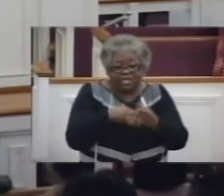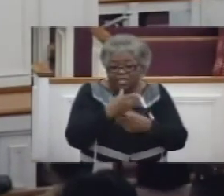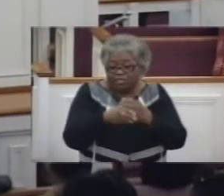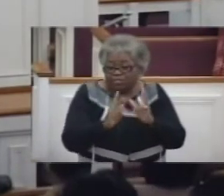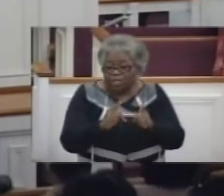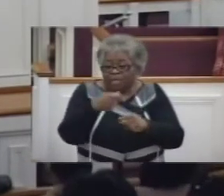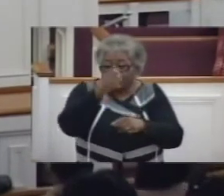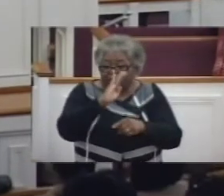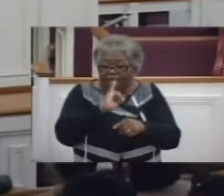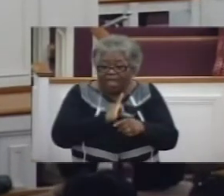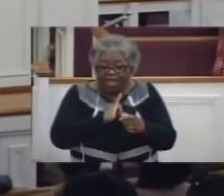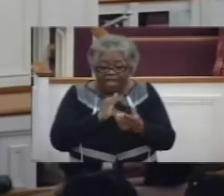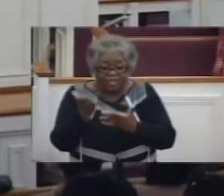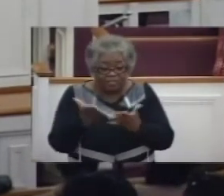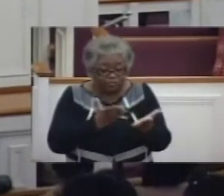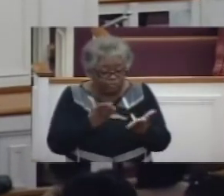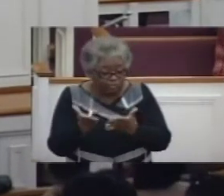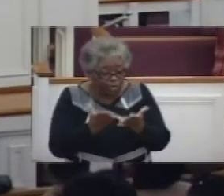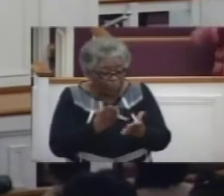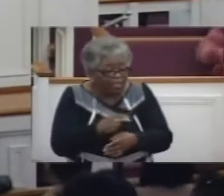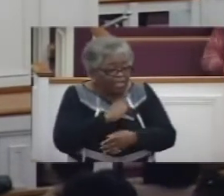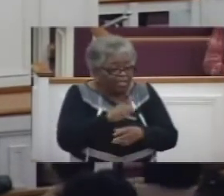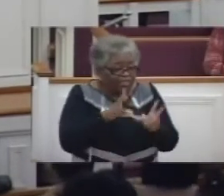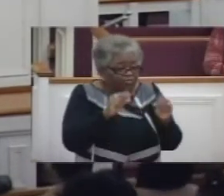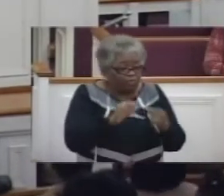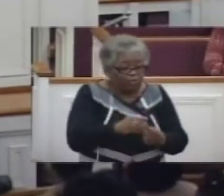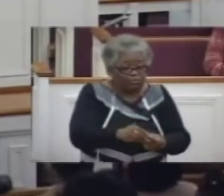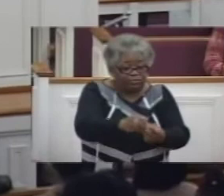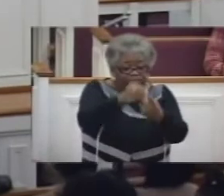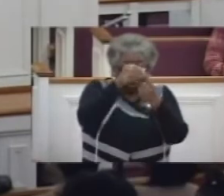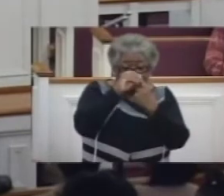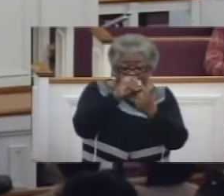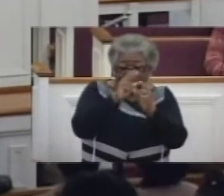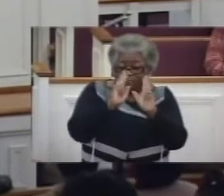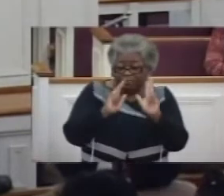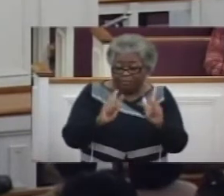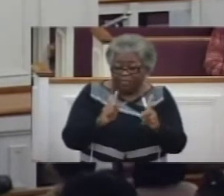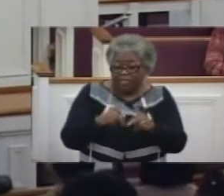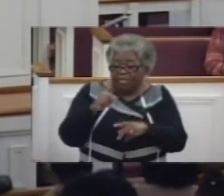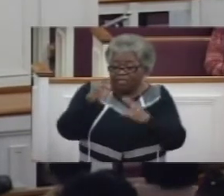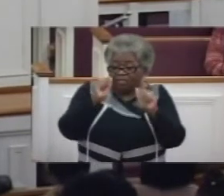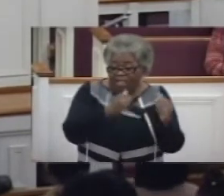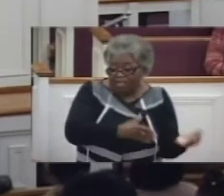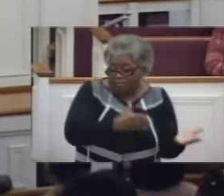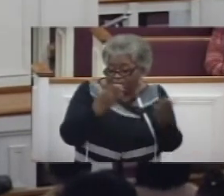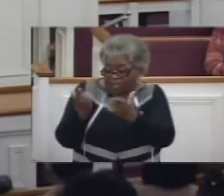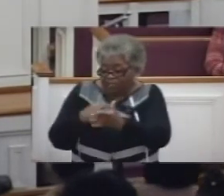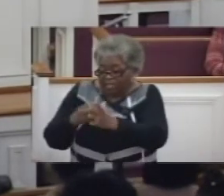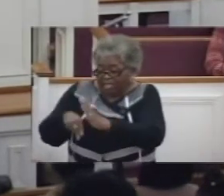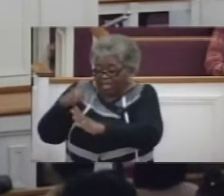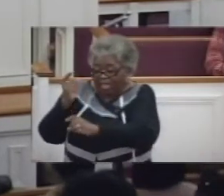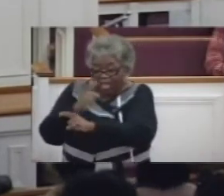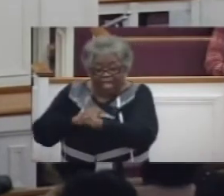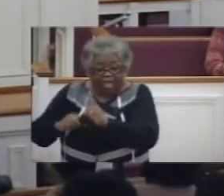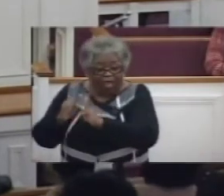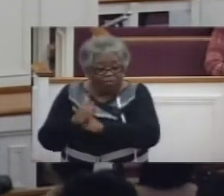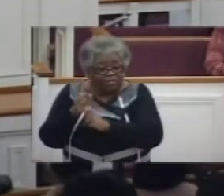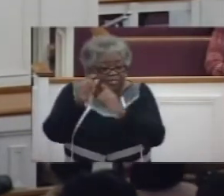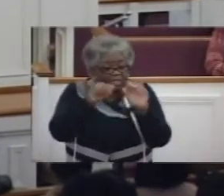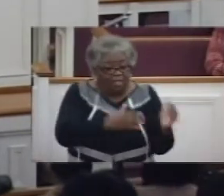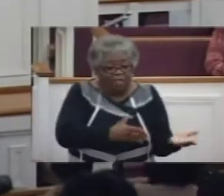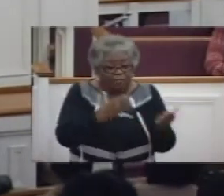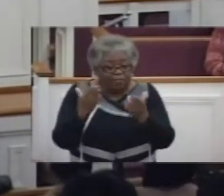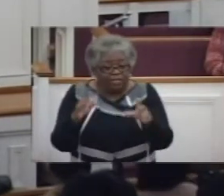the God I serve is no respect of person. He can bring me out, he can bring